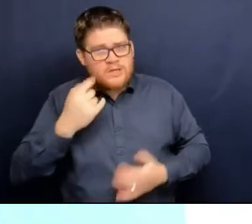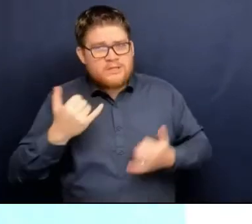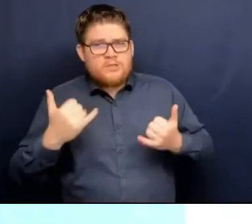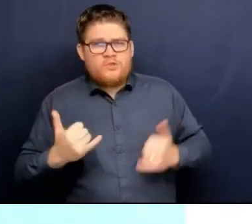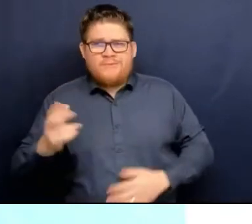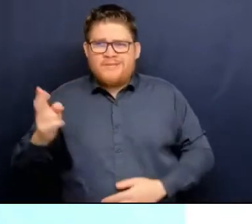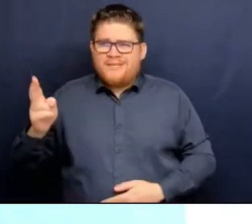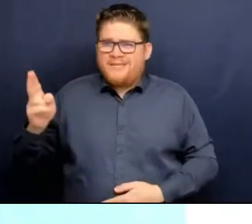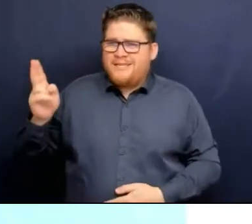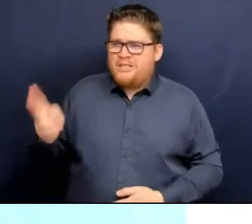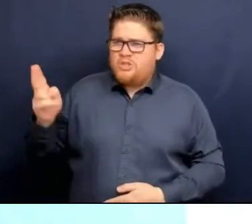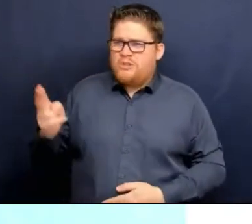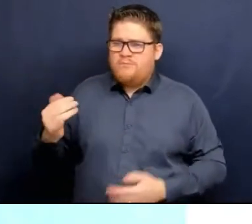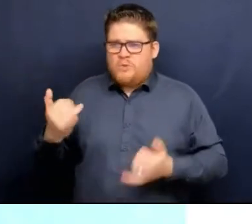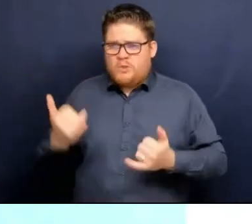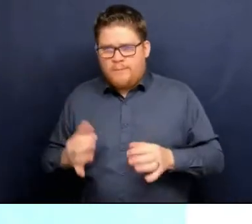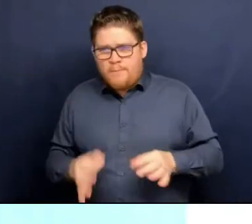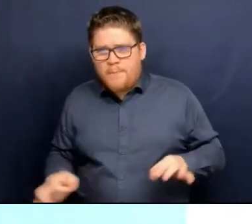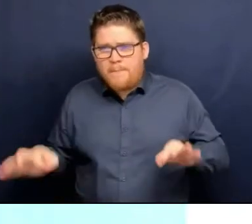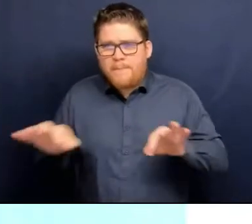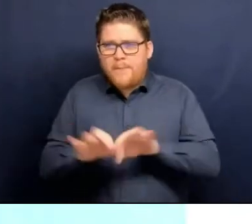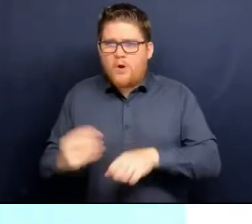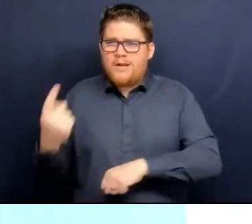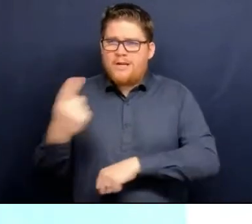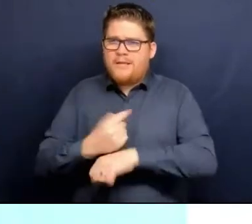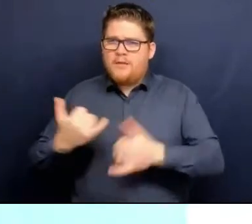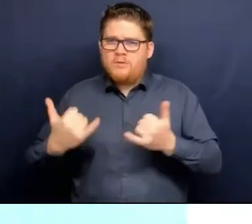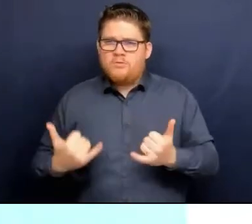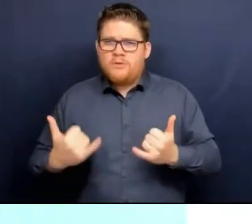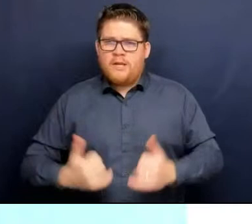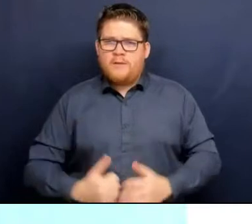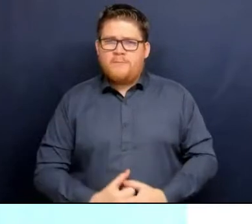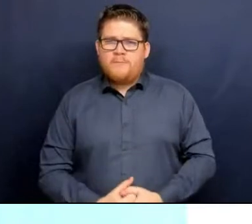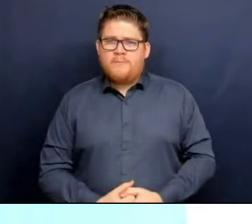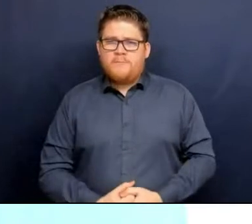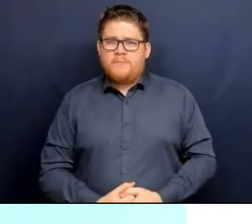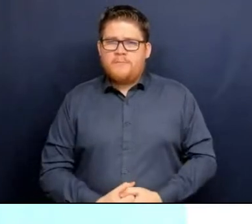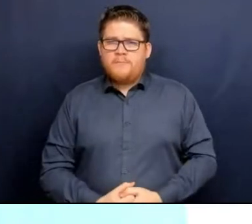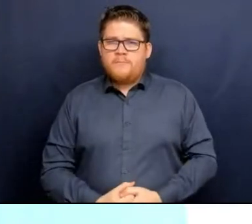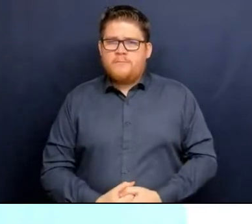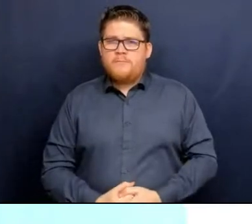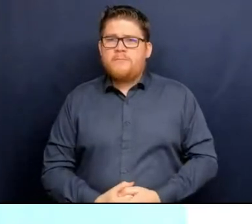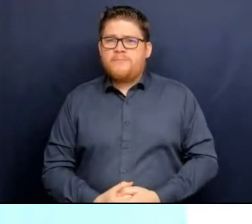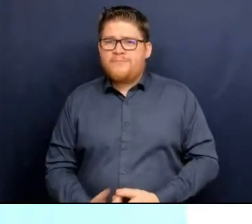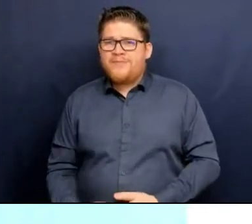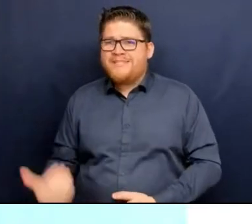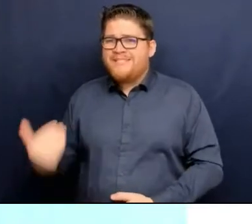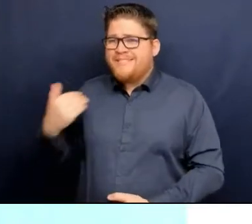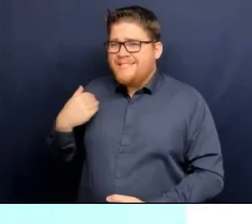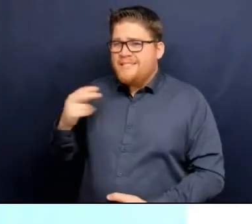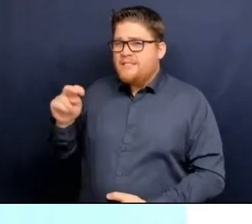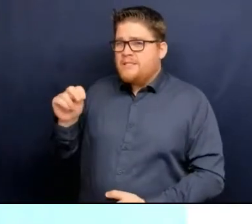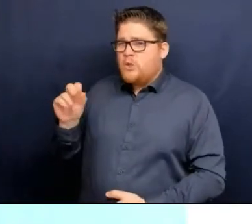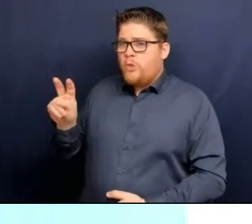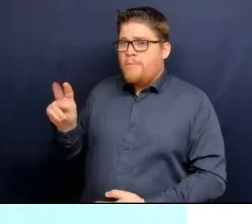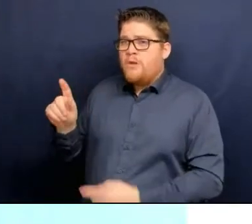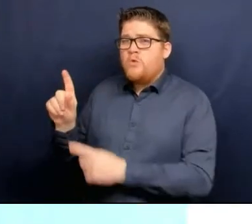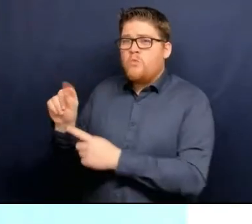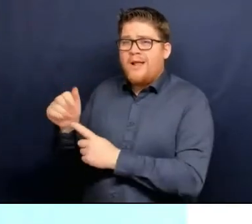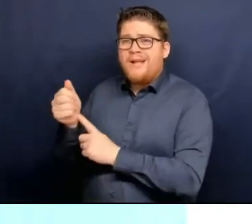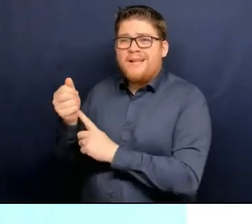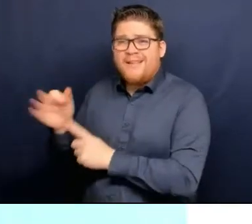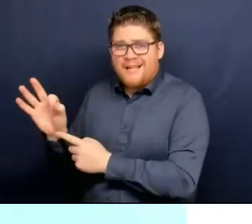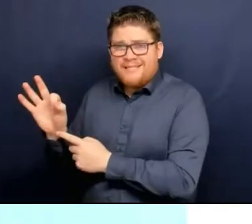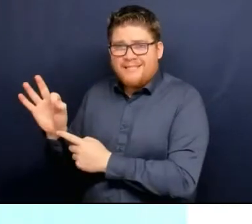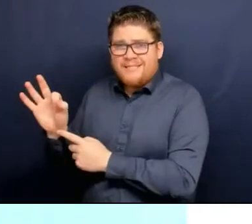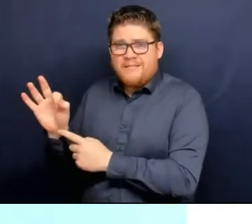in November of 2019, a unanimous Legislative Assembly of British Columbia passed